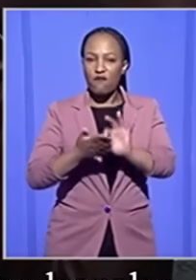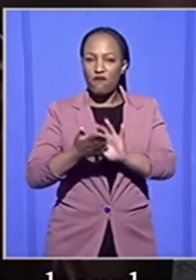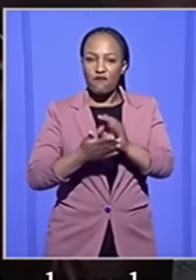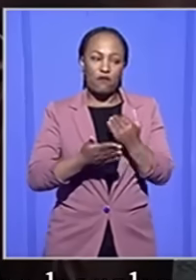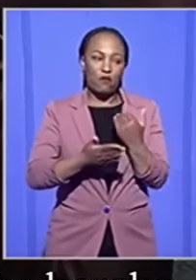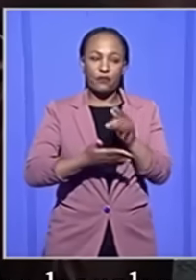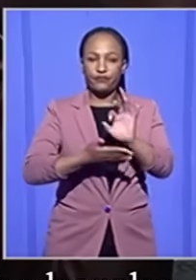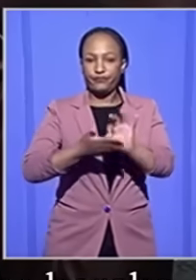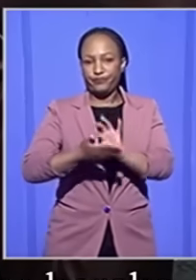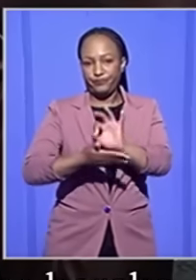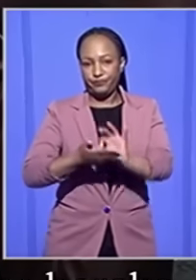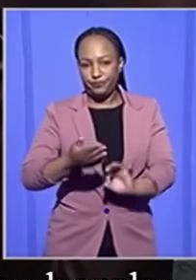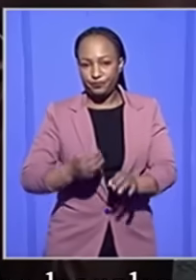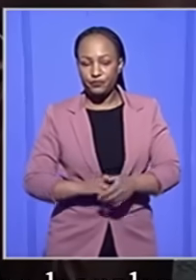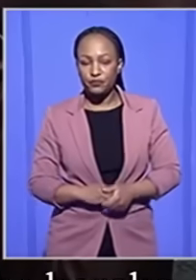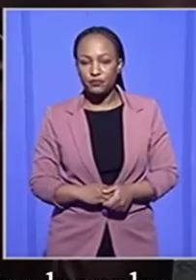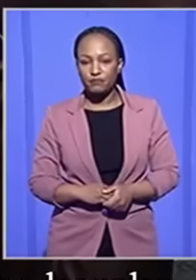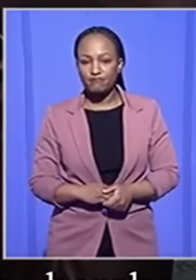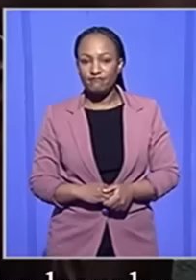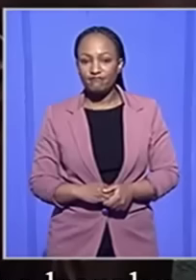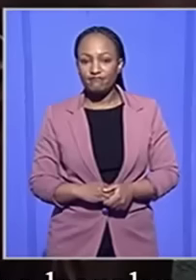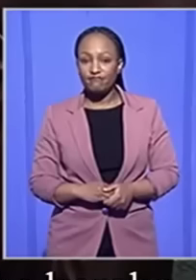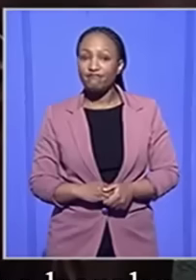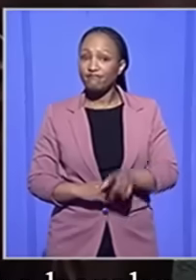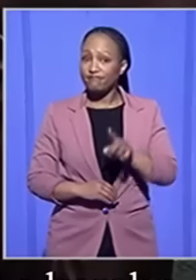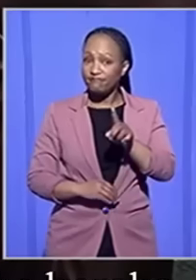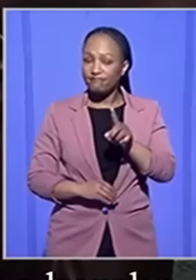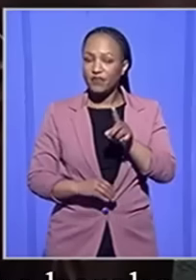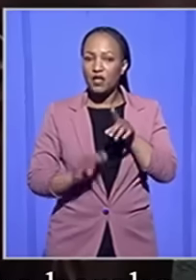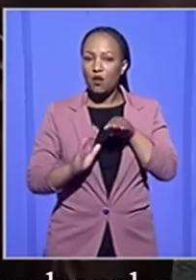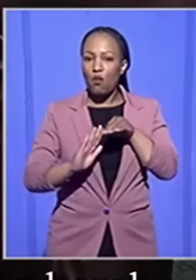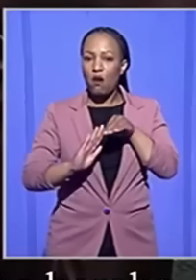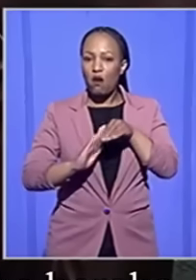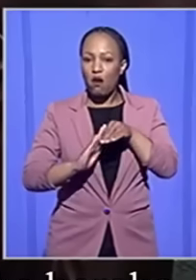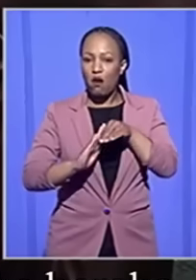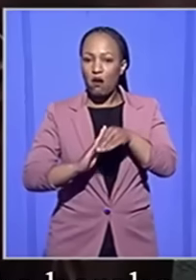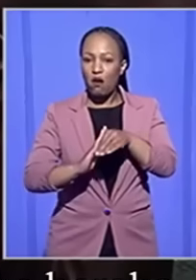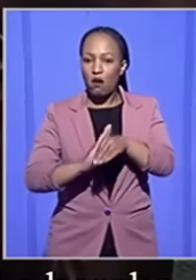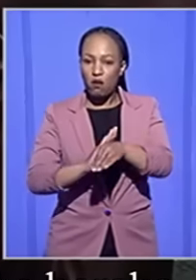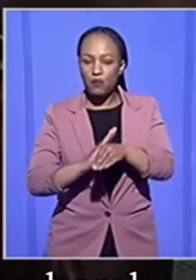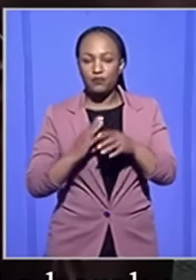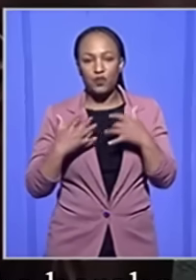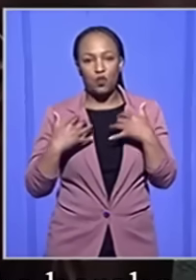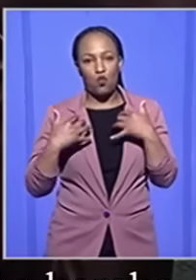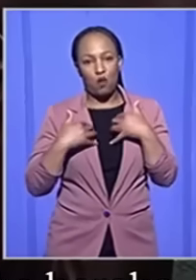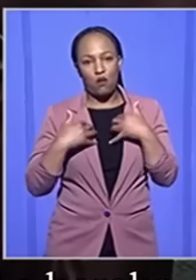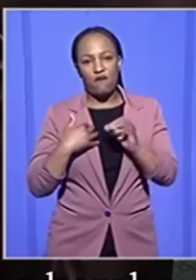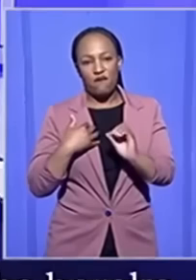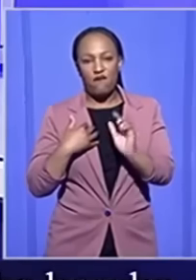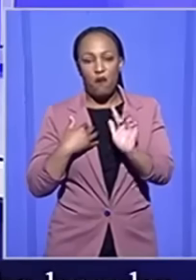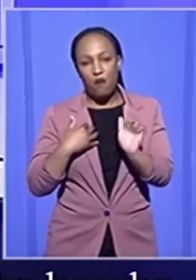58%. It is a worry for everybody.